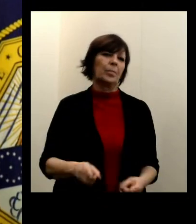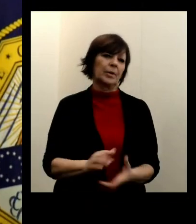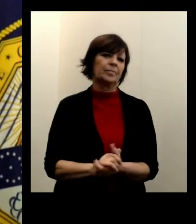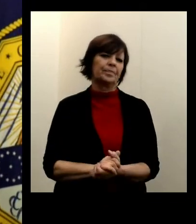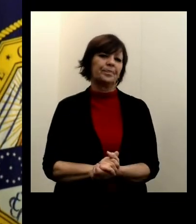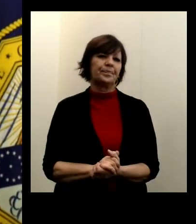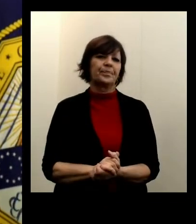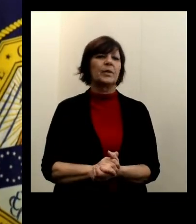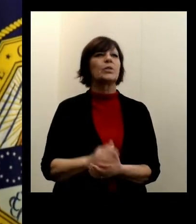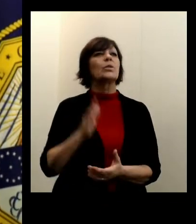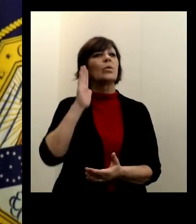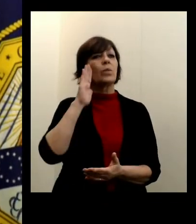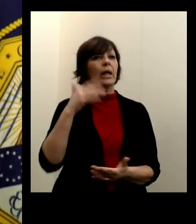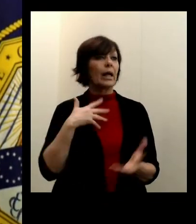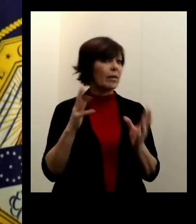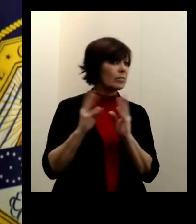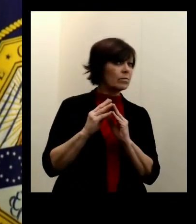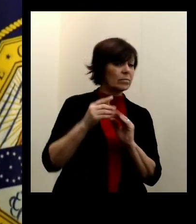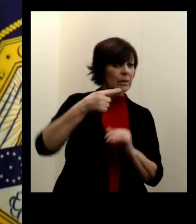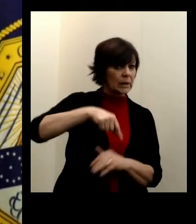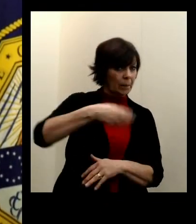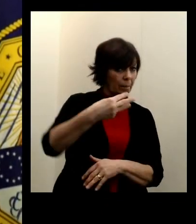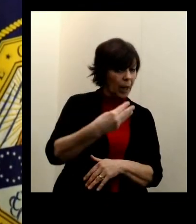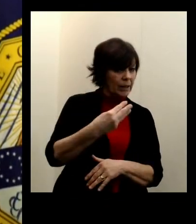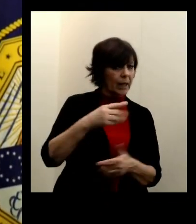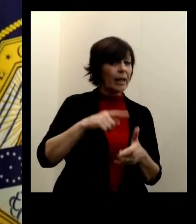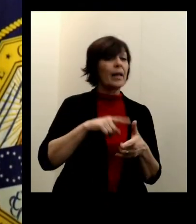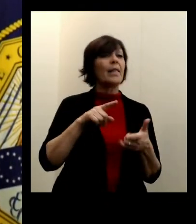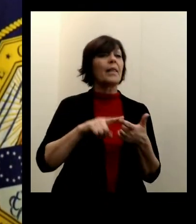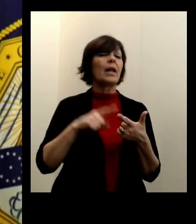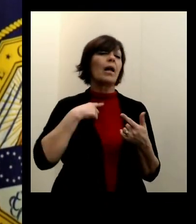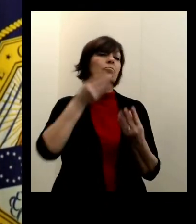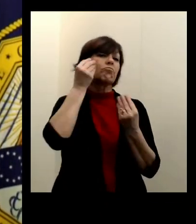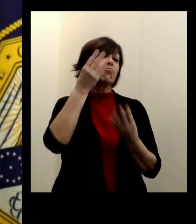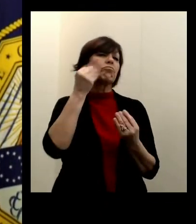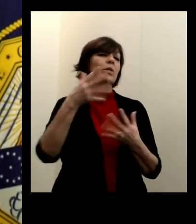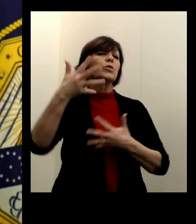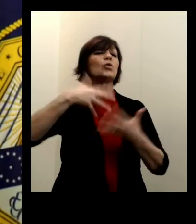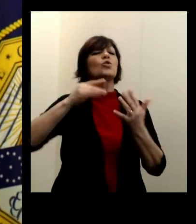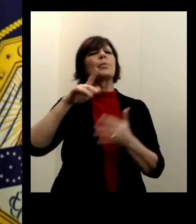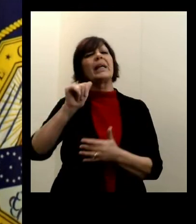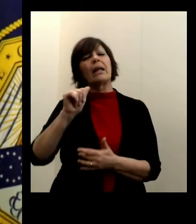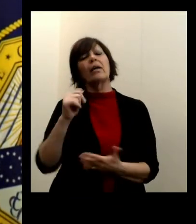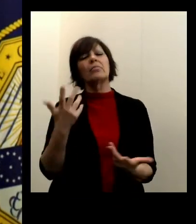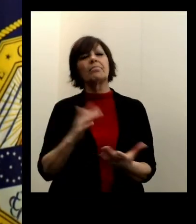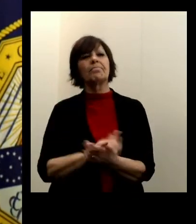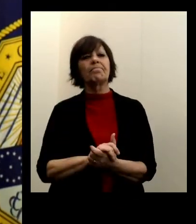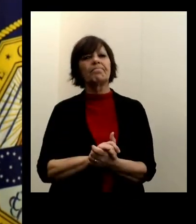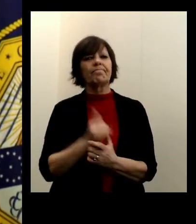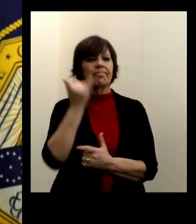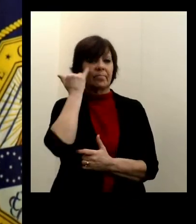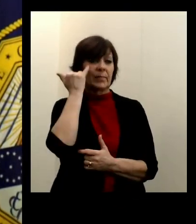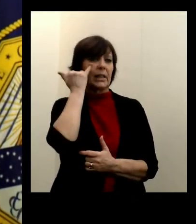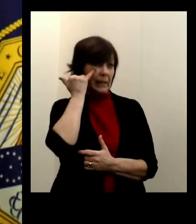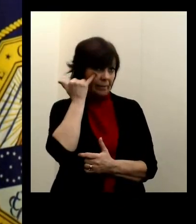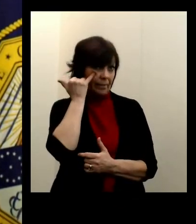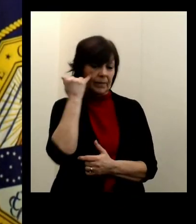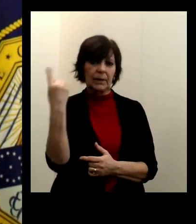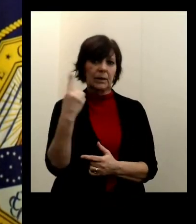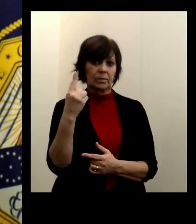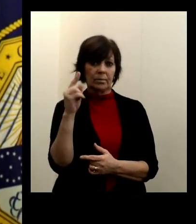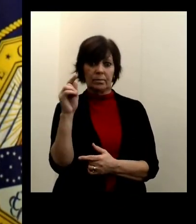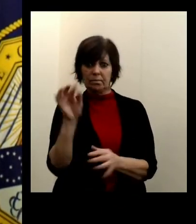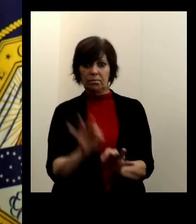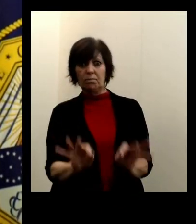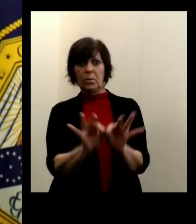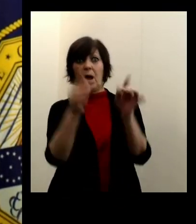press briefing next Monday. After that, we will update on social media pages, the Department of Health's pages and the like. And if there was a reason to have